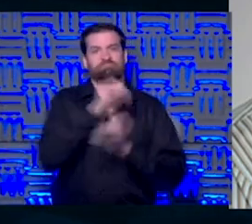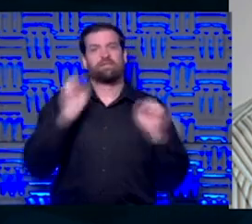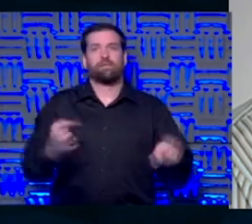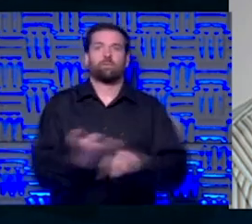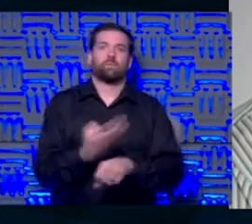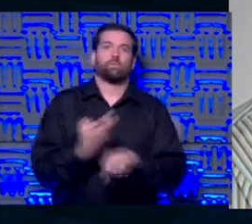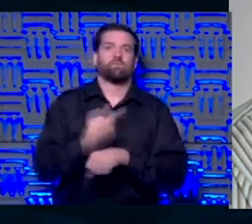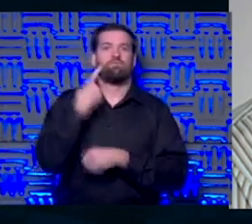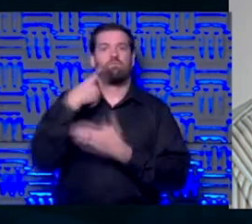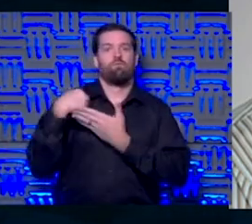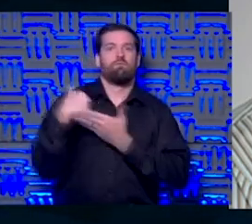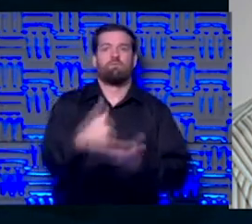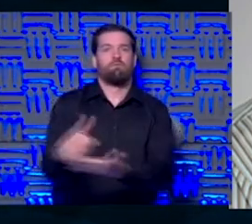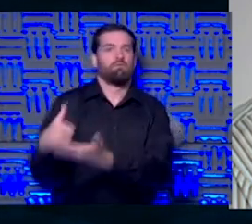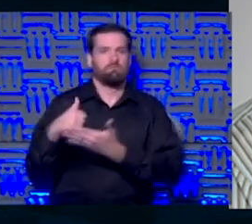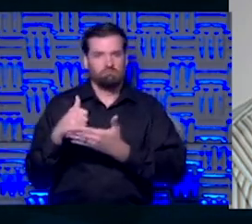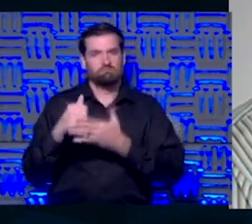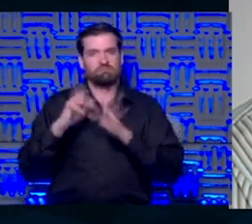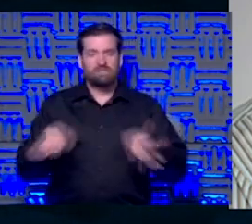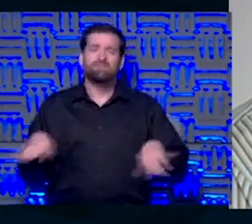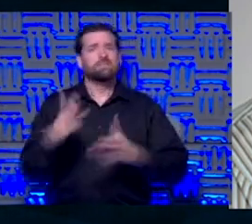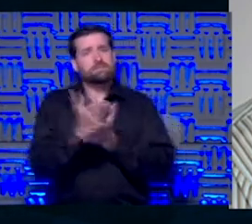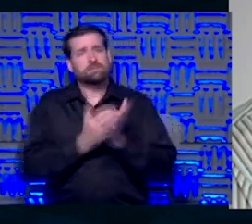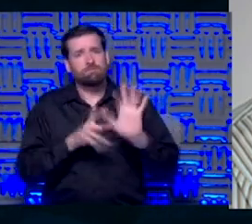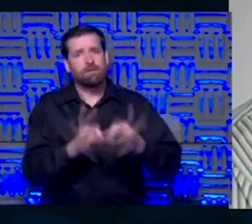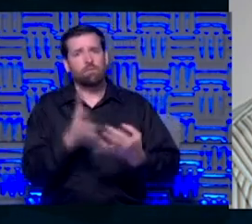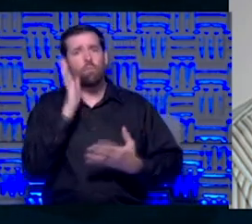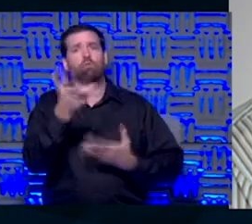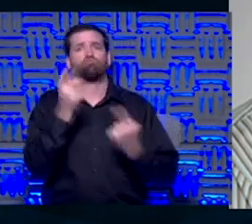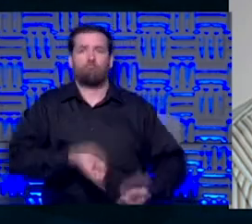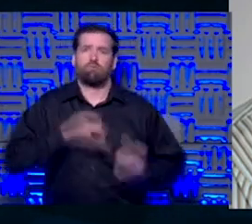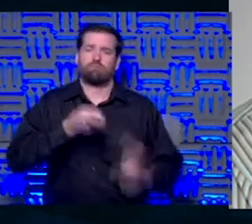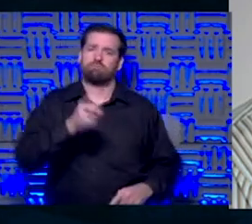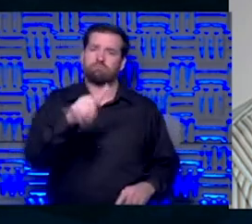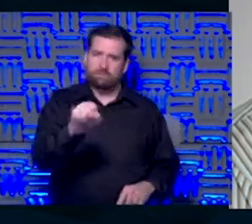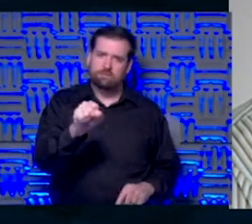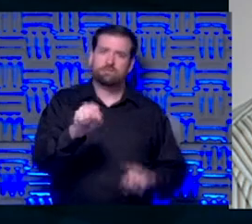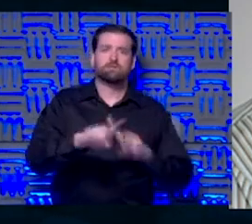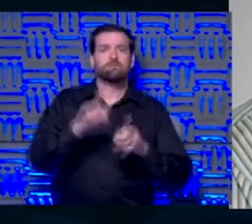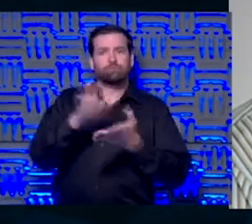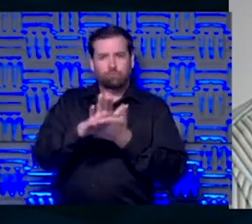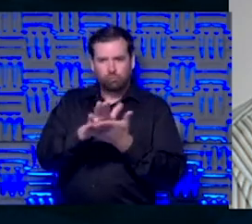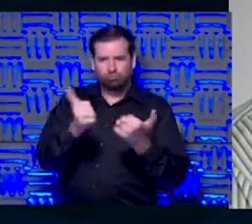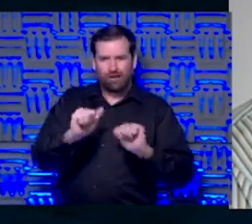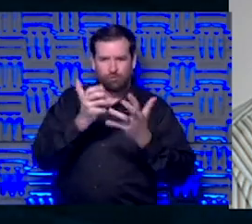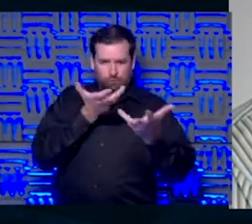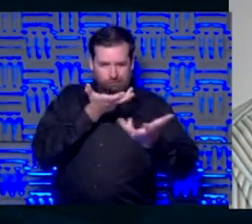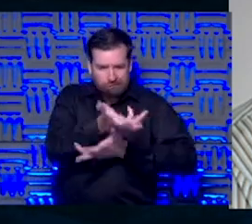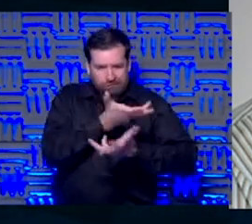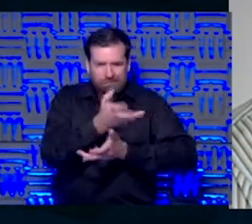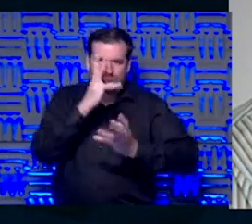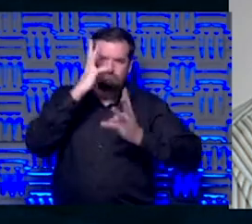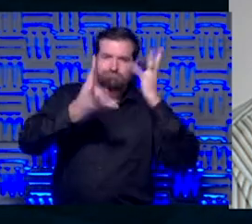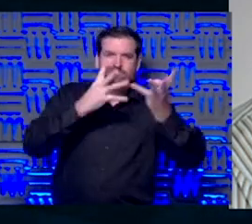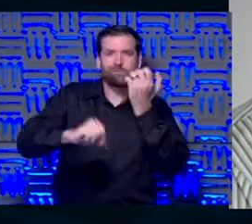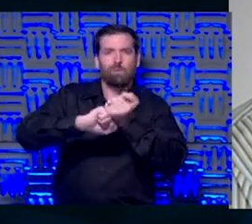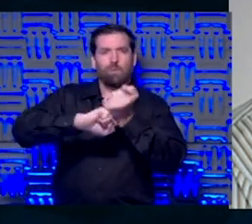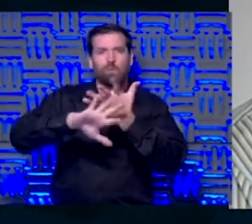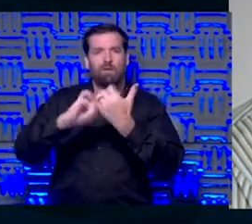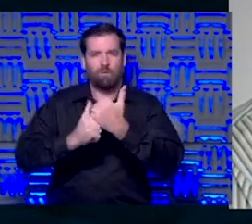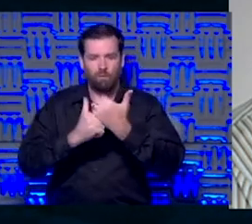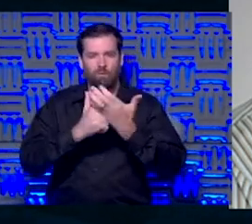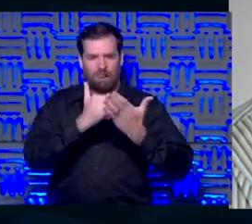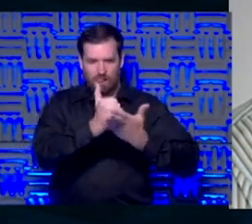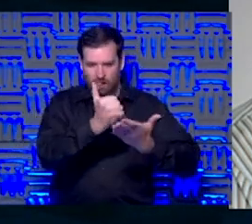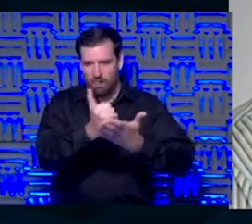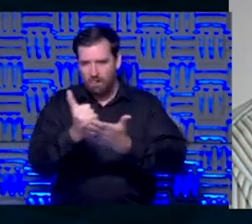kids. There are going to be families that struggle. So I think the schools are trying hard to come up with all the supports and